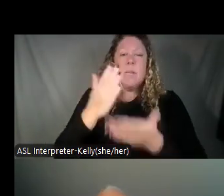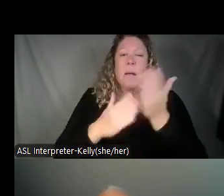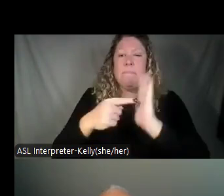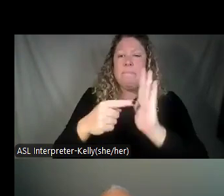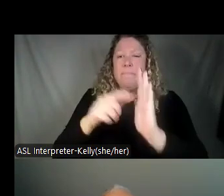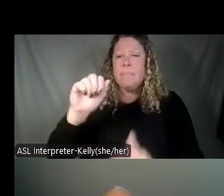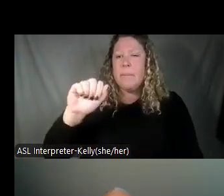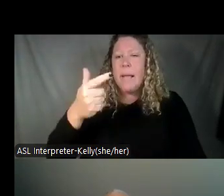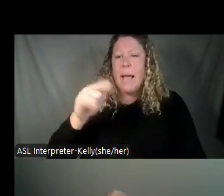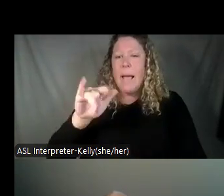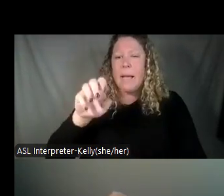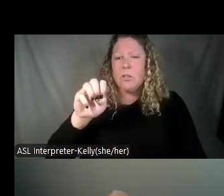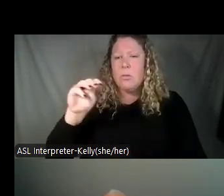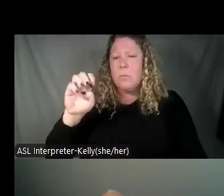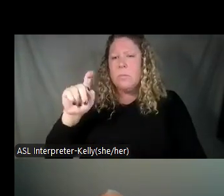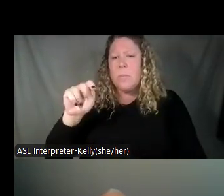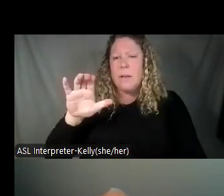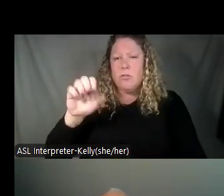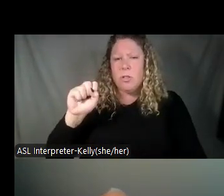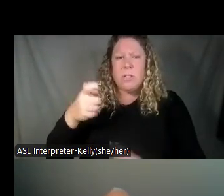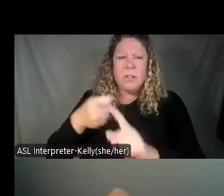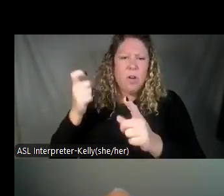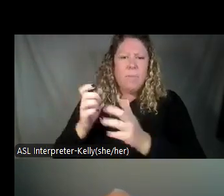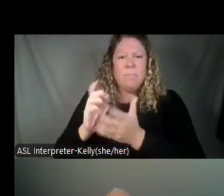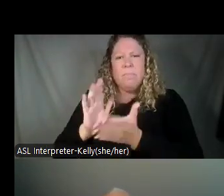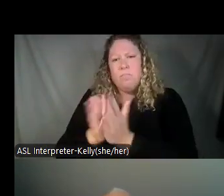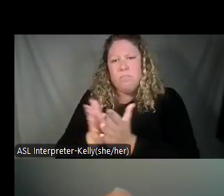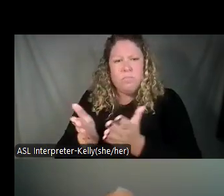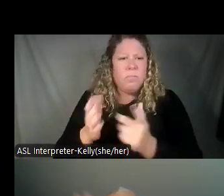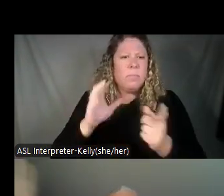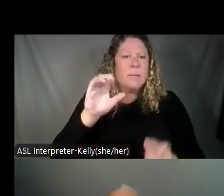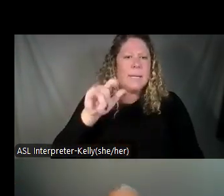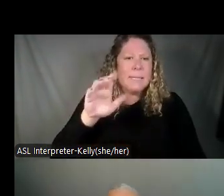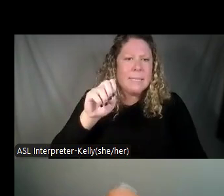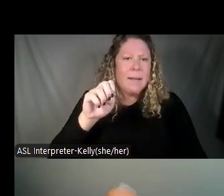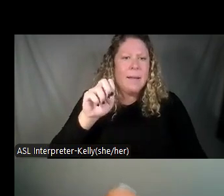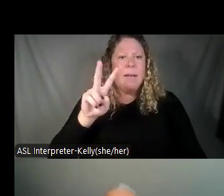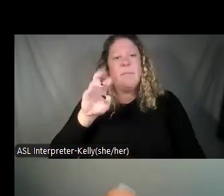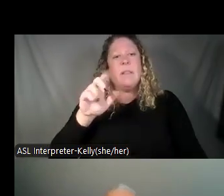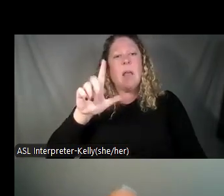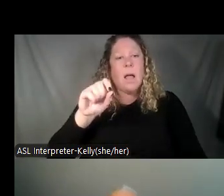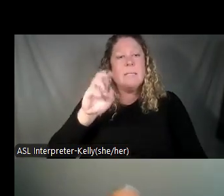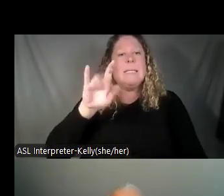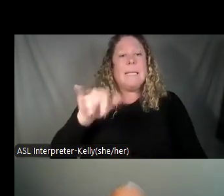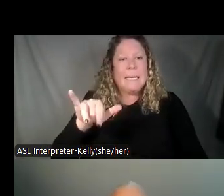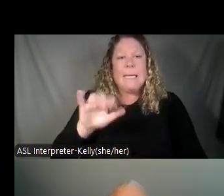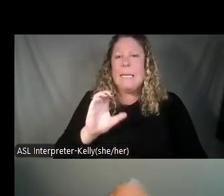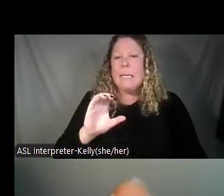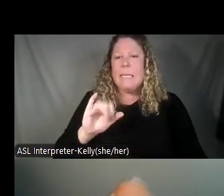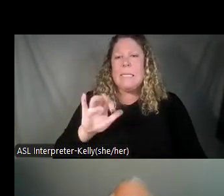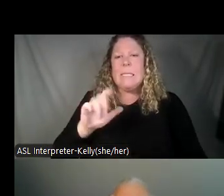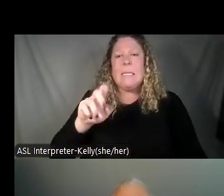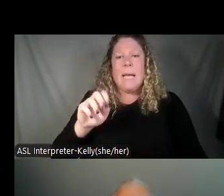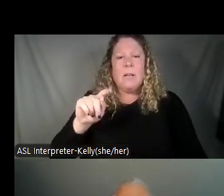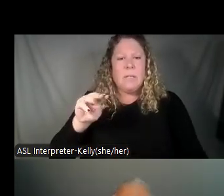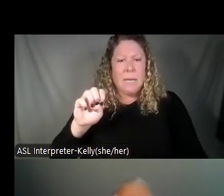the literature: is velocity, cycle time, work in progress. You can post these things up. But Steve